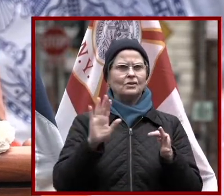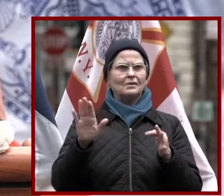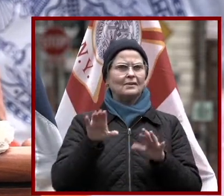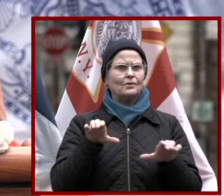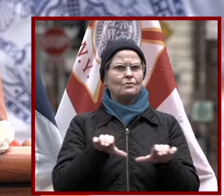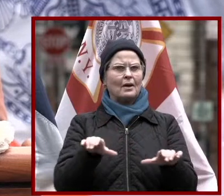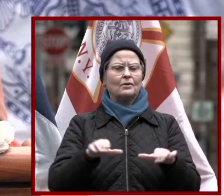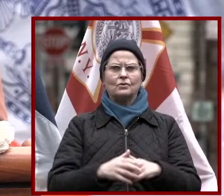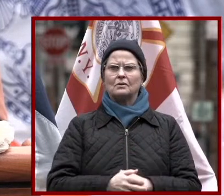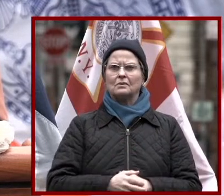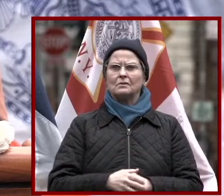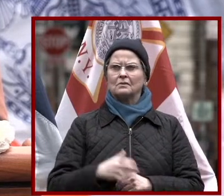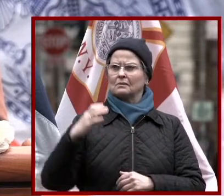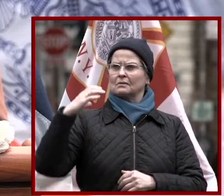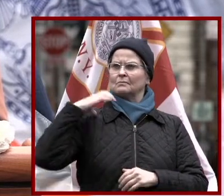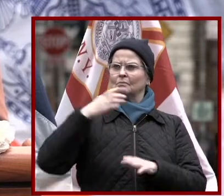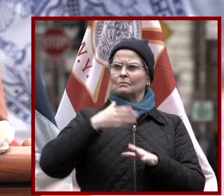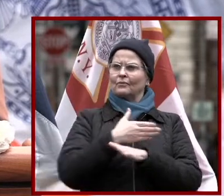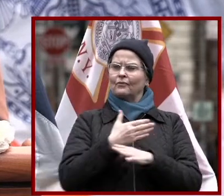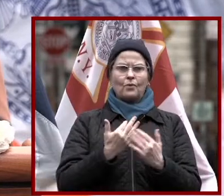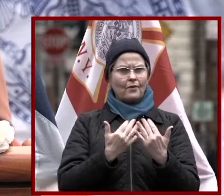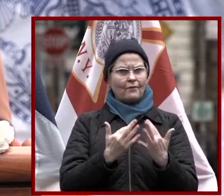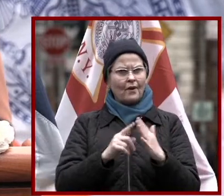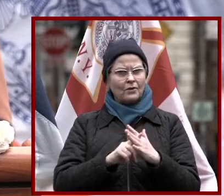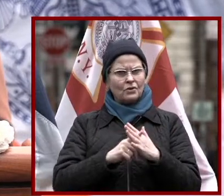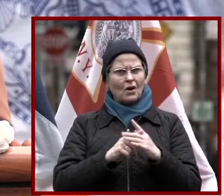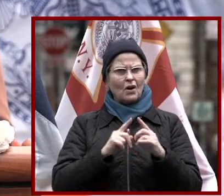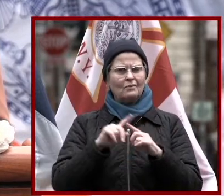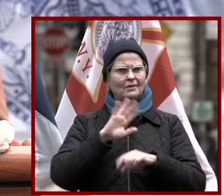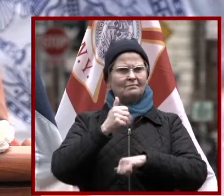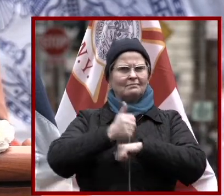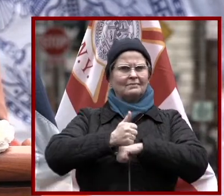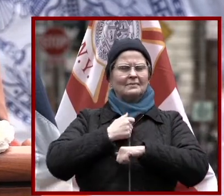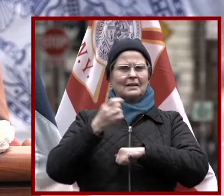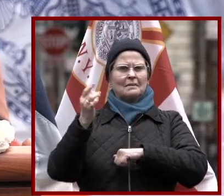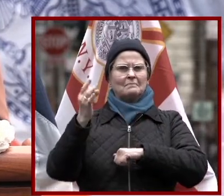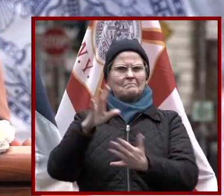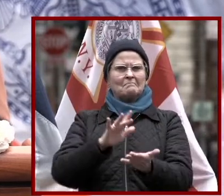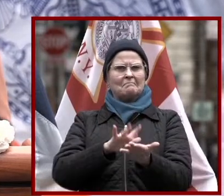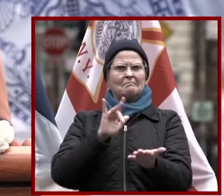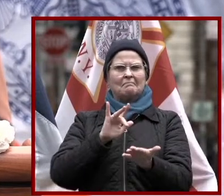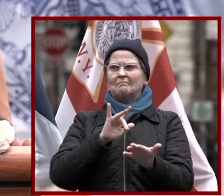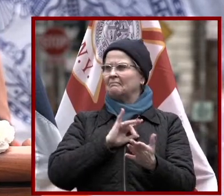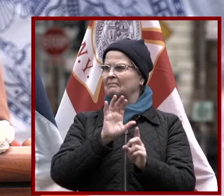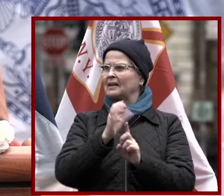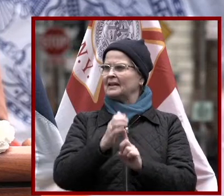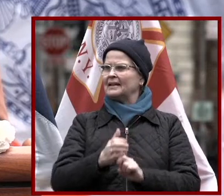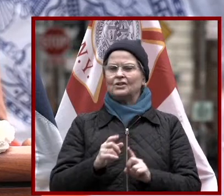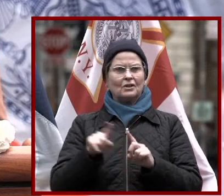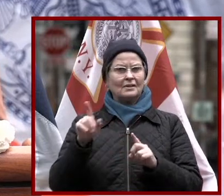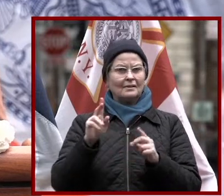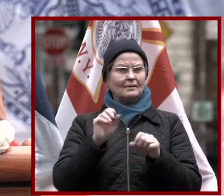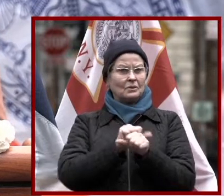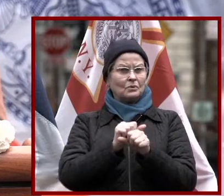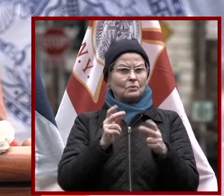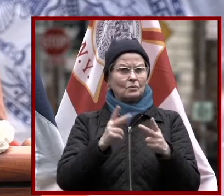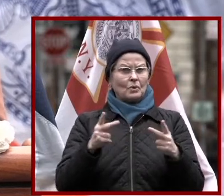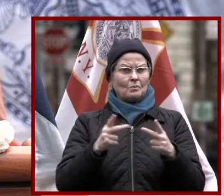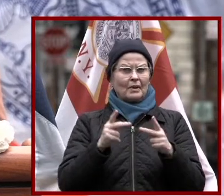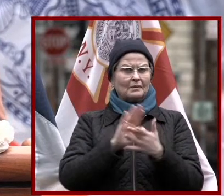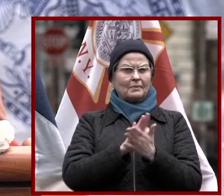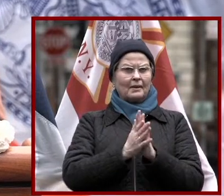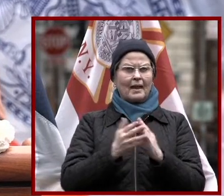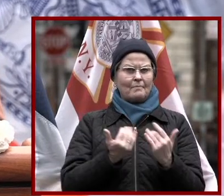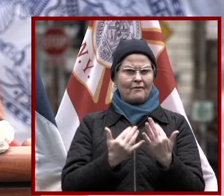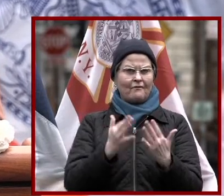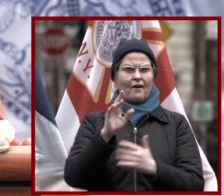had created deeply exploitative conditions, turned their workplace into a fire track,